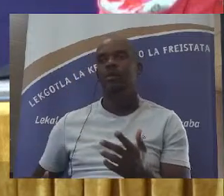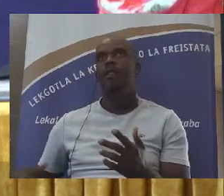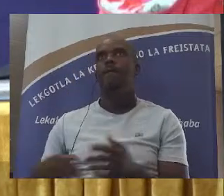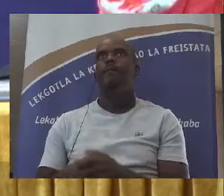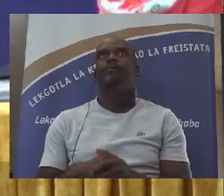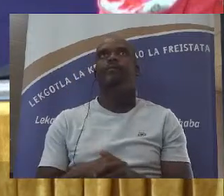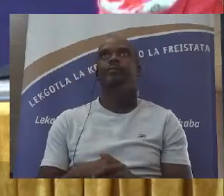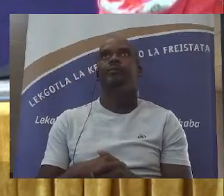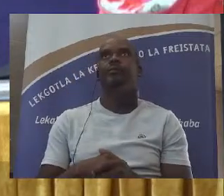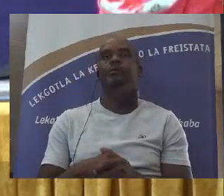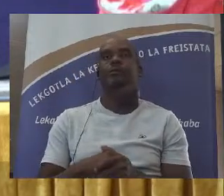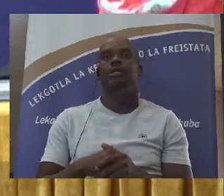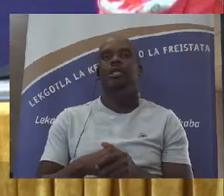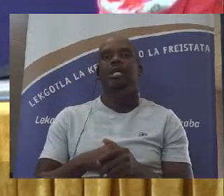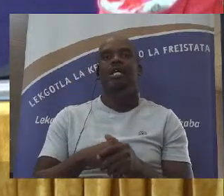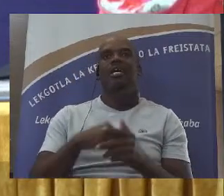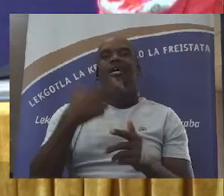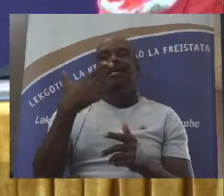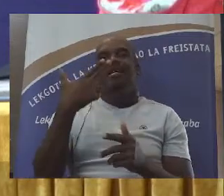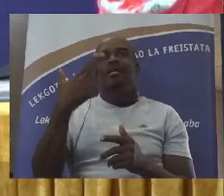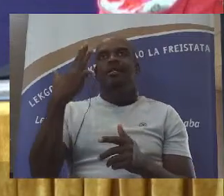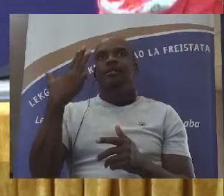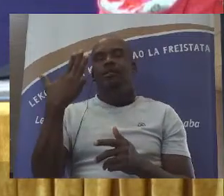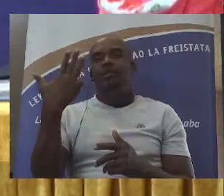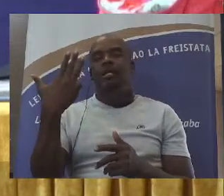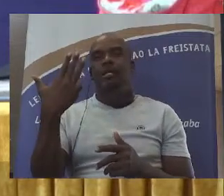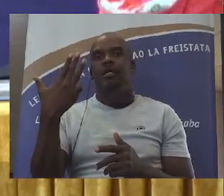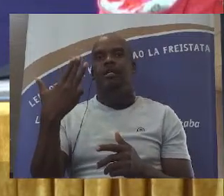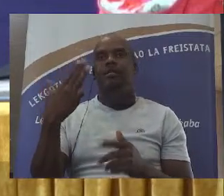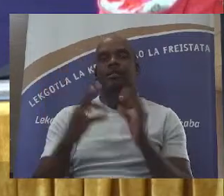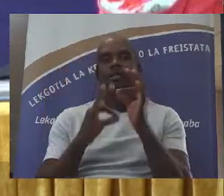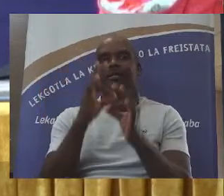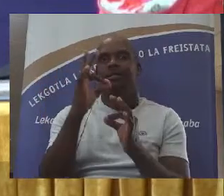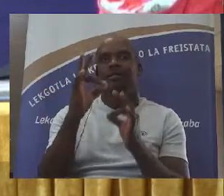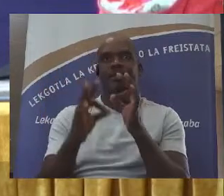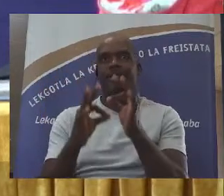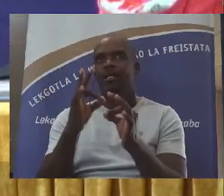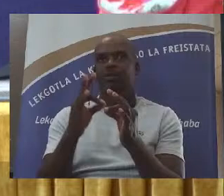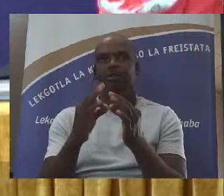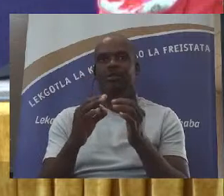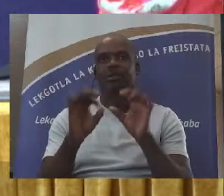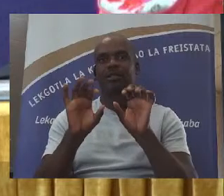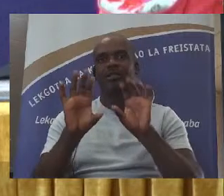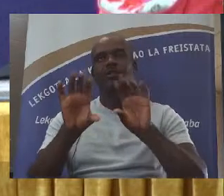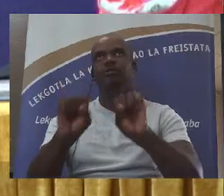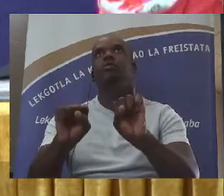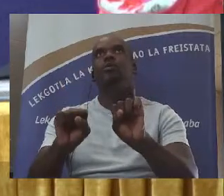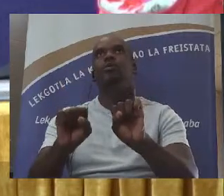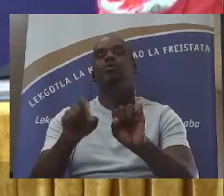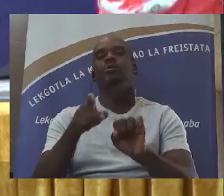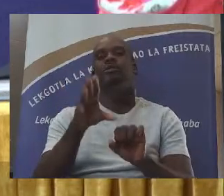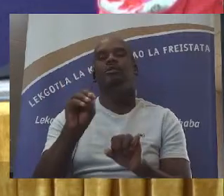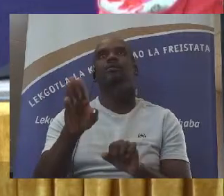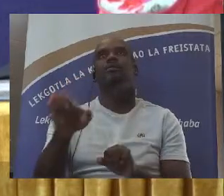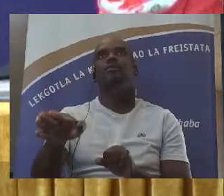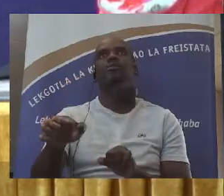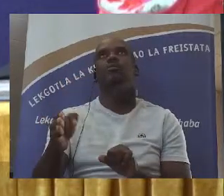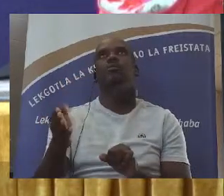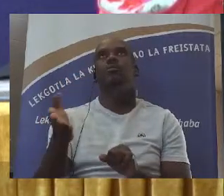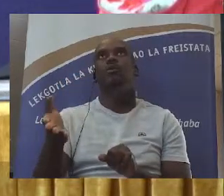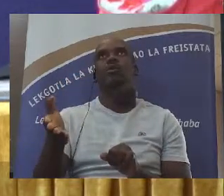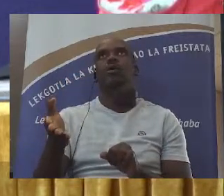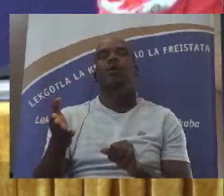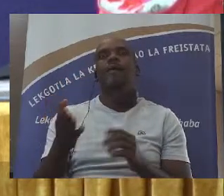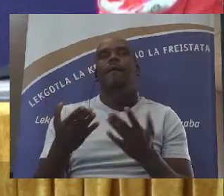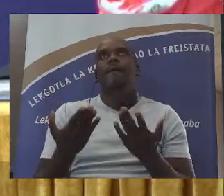Clause 89 of this bill provides for the restrictions or prohibitions of exploration and production on certain